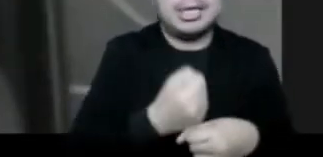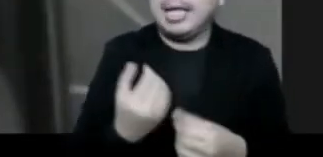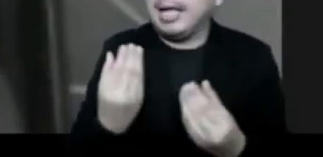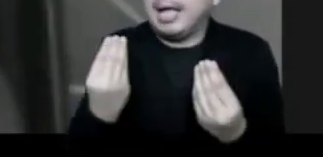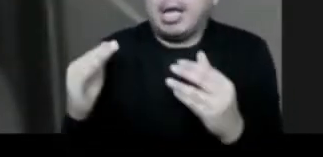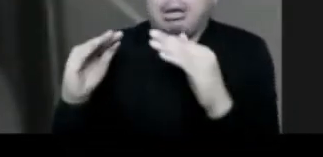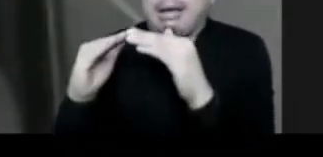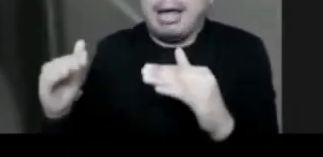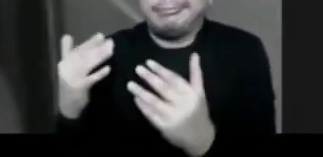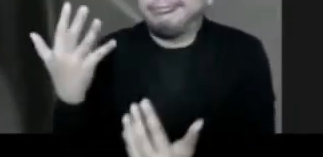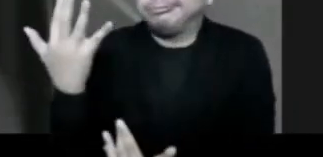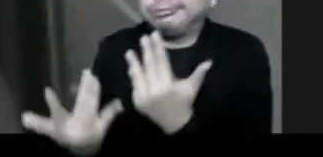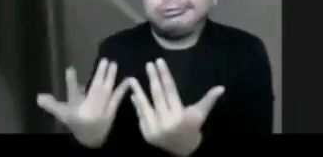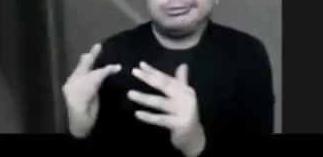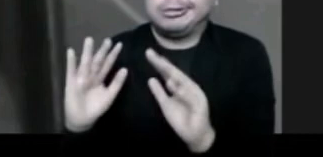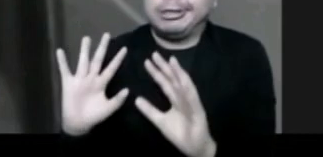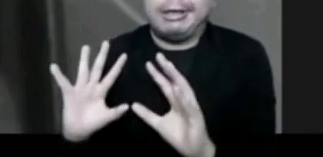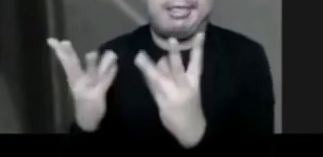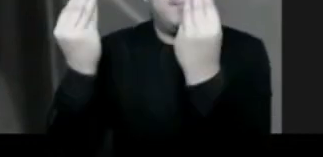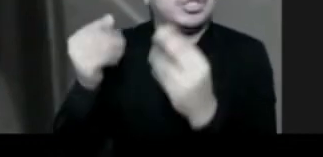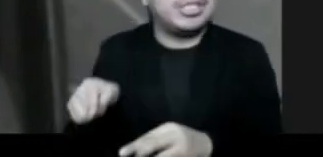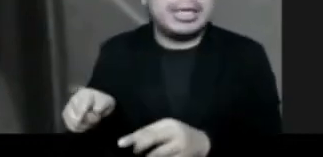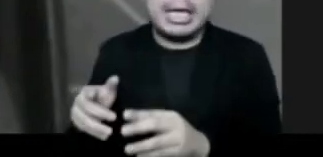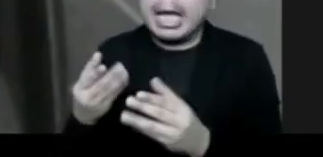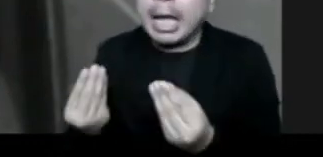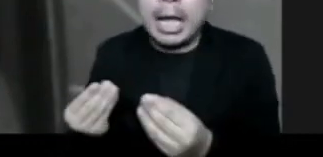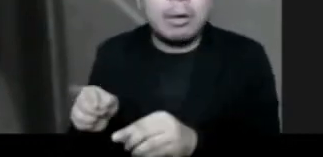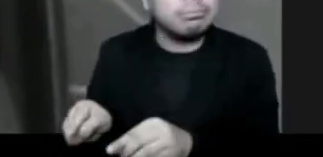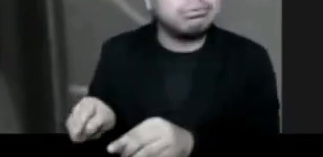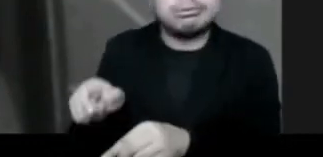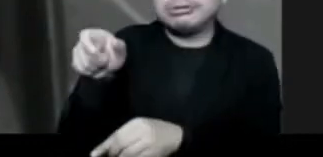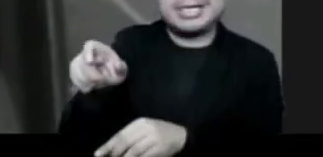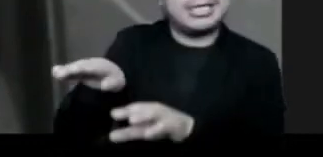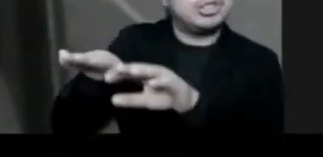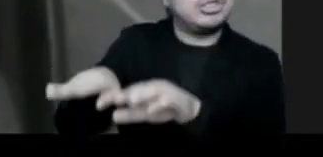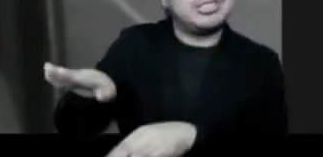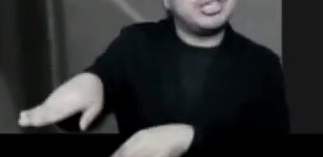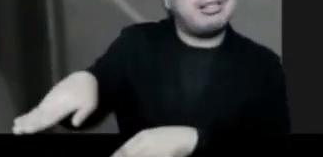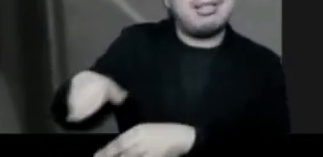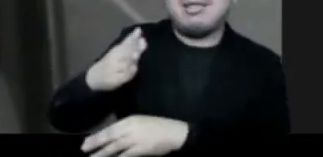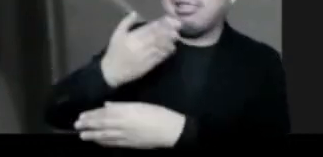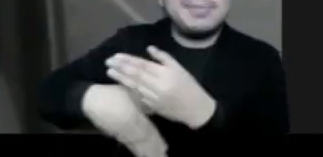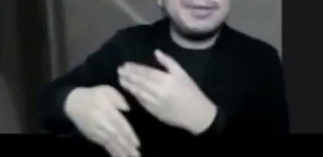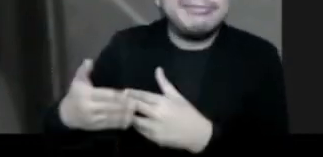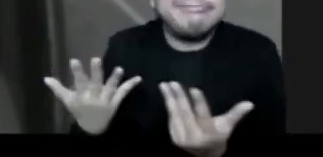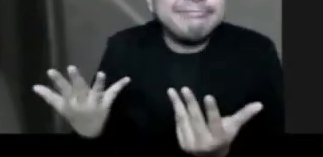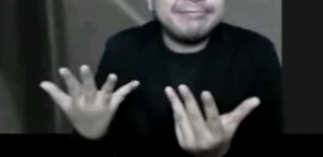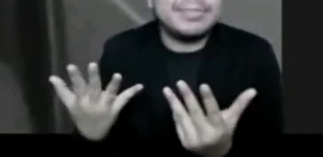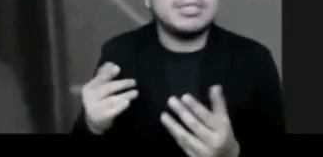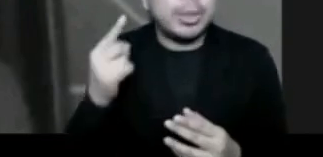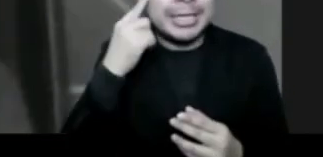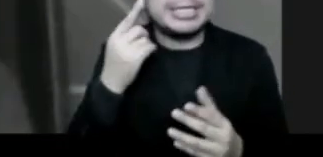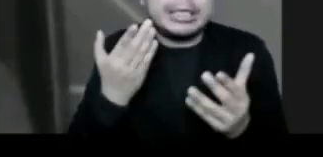house? So our membership is supposed to reach out to every person with a disability, even parents